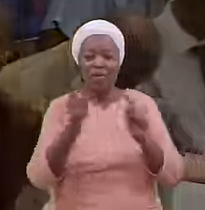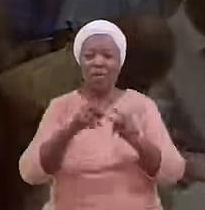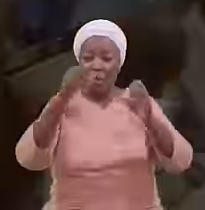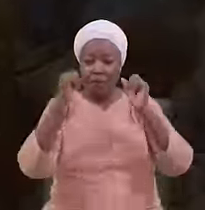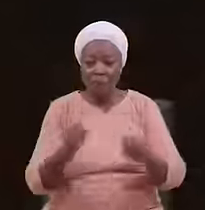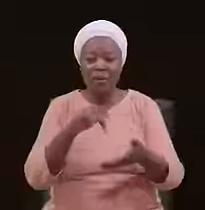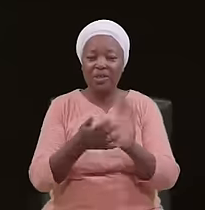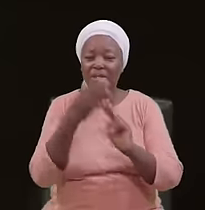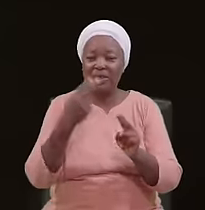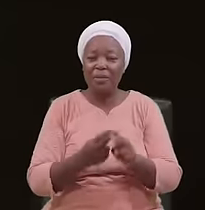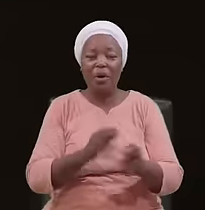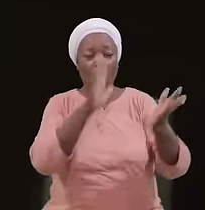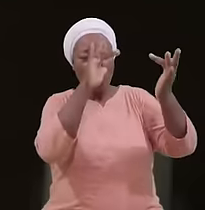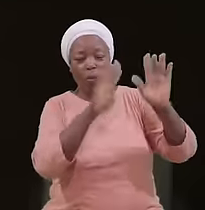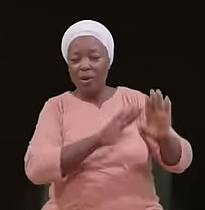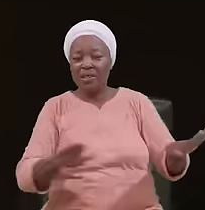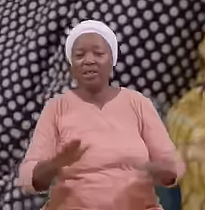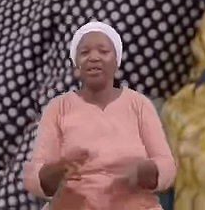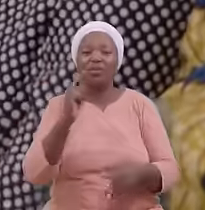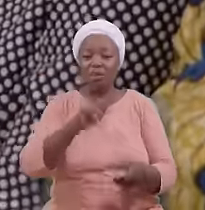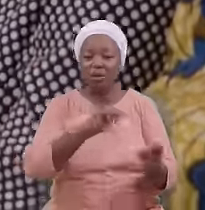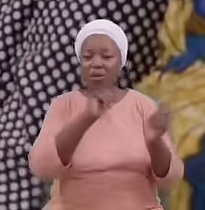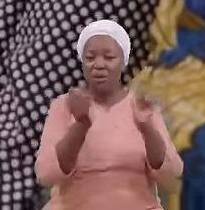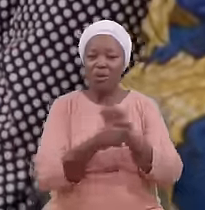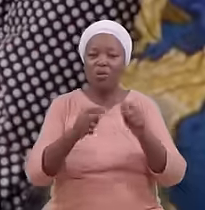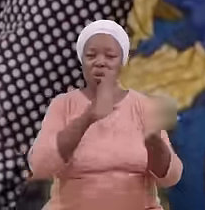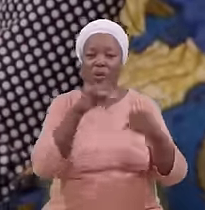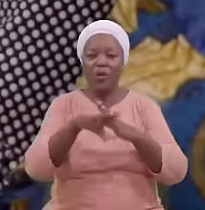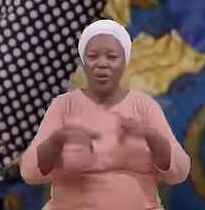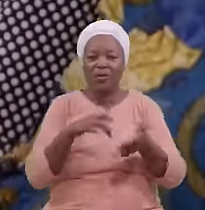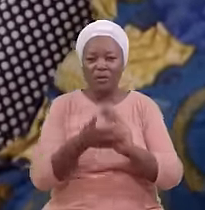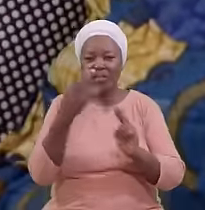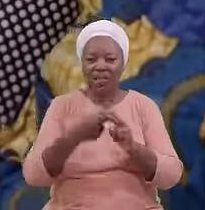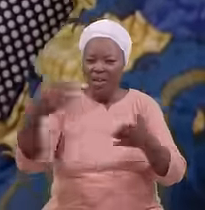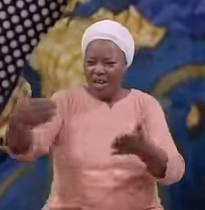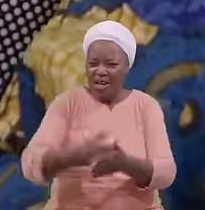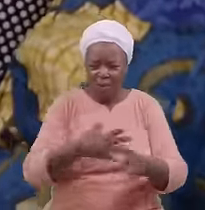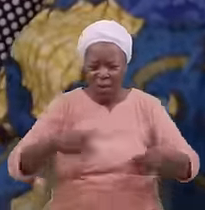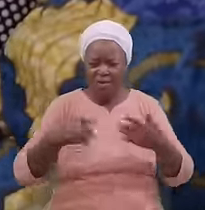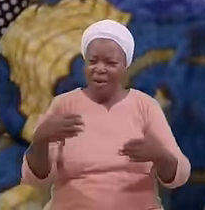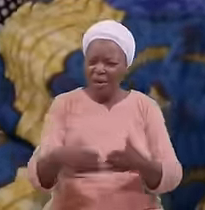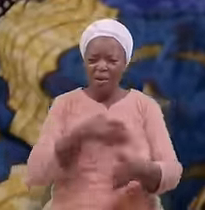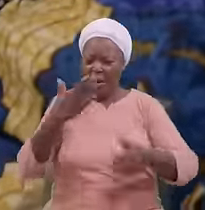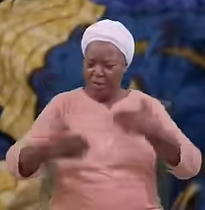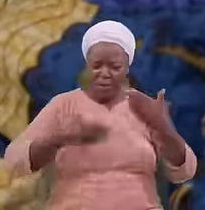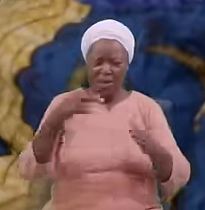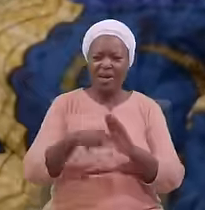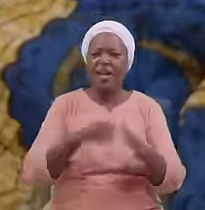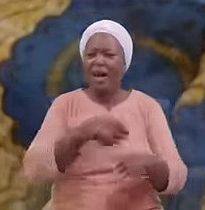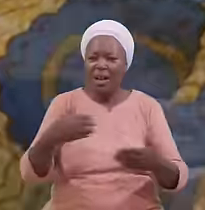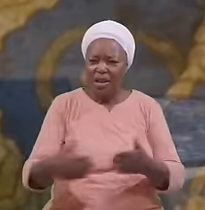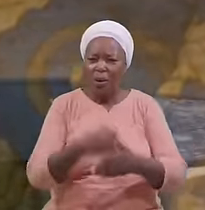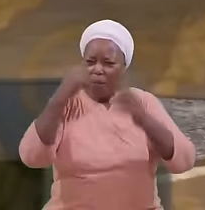Hopelessness will turn to hope in your life. New life, new excitement, new